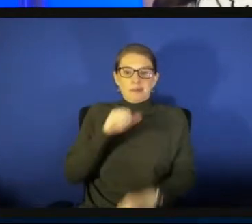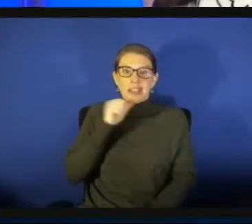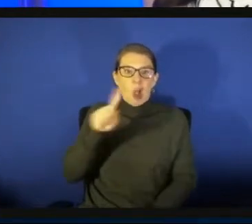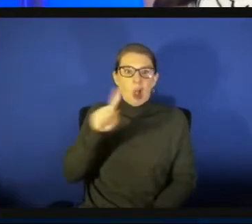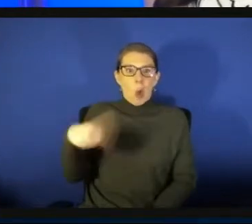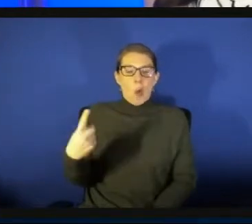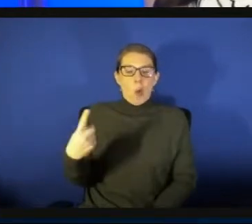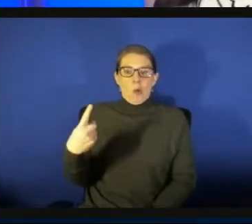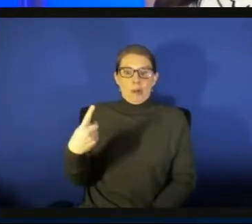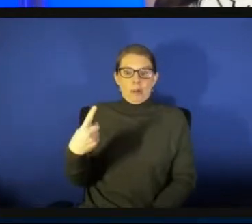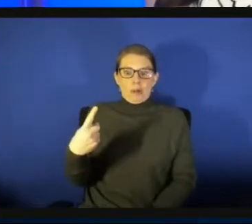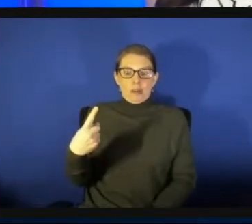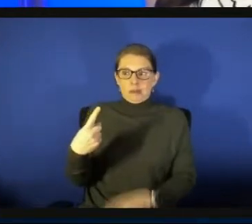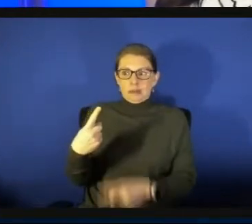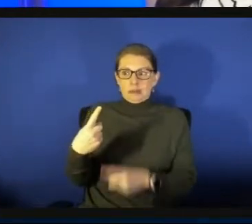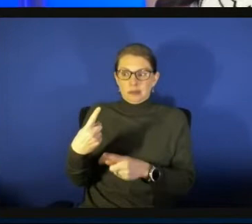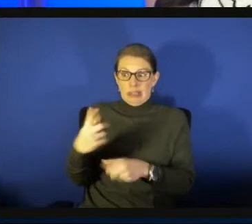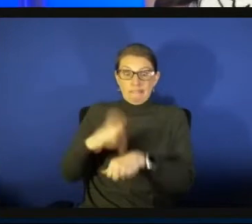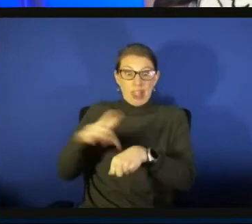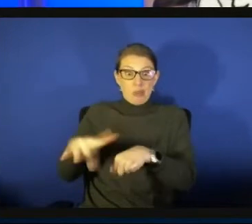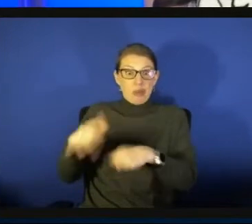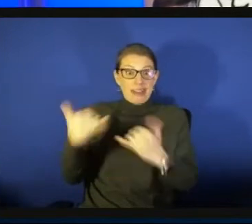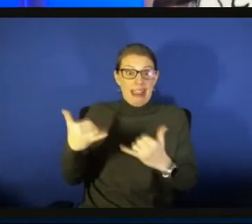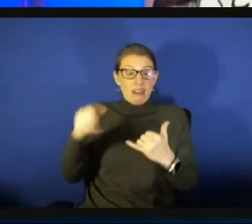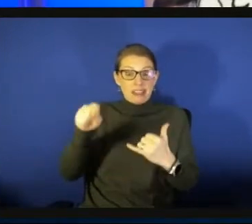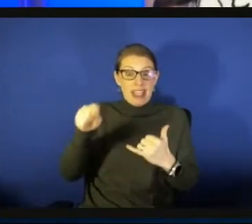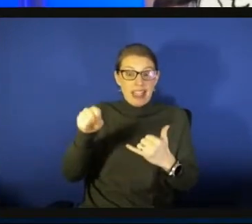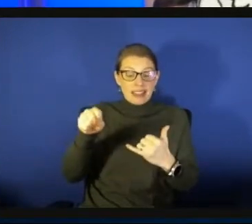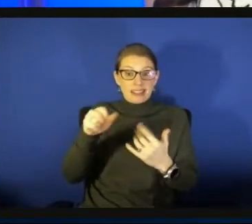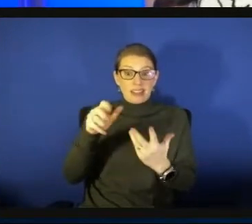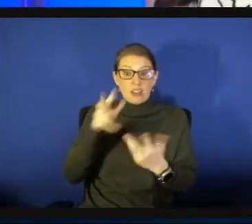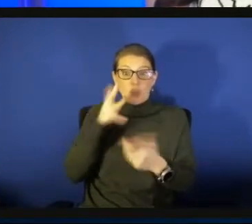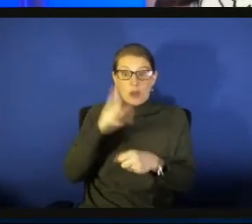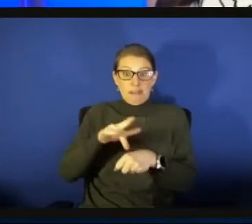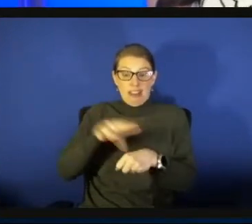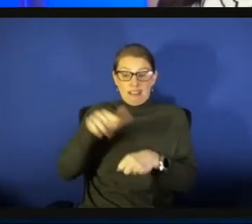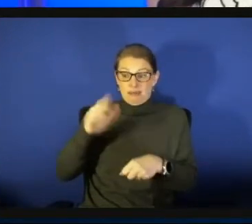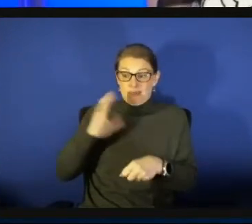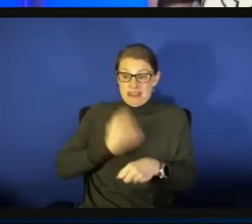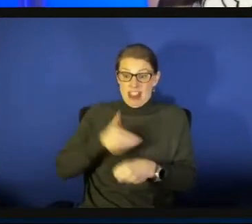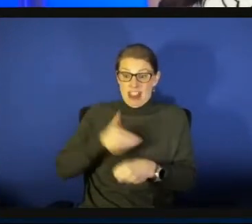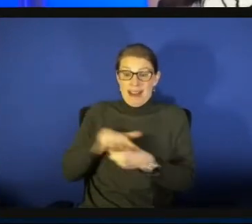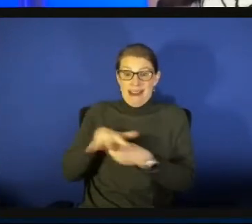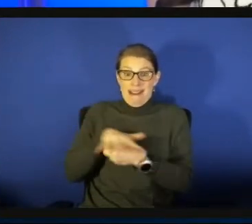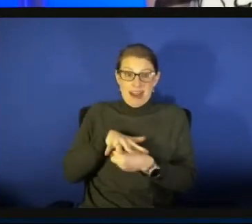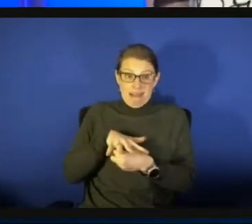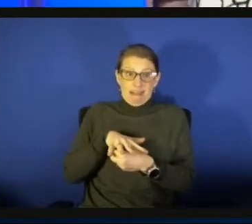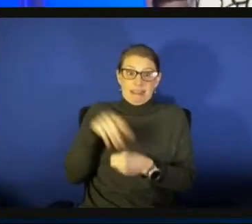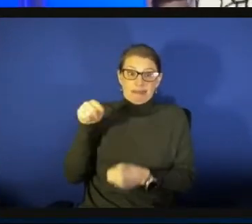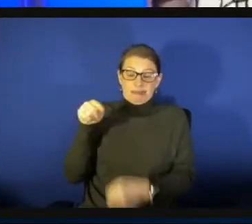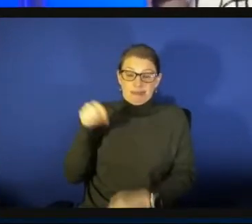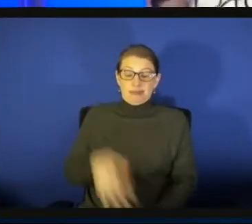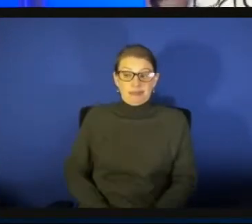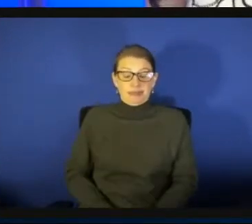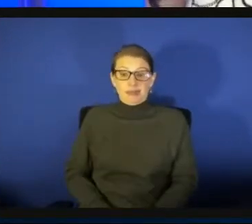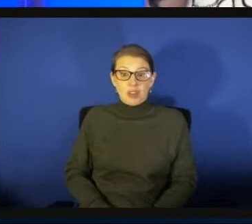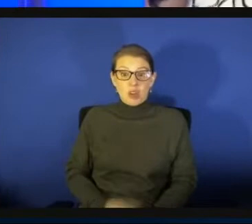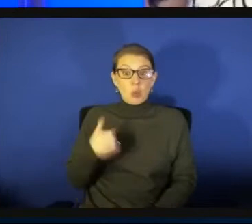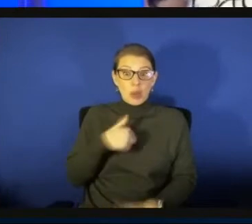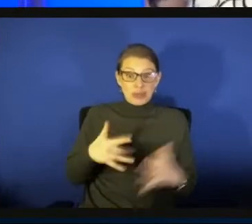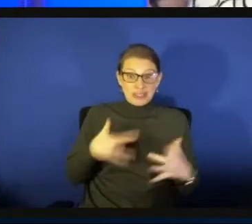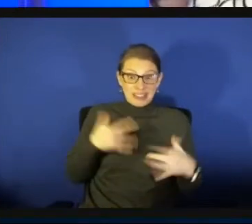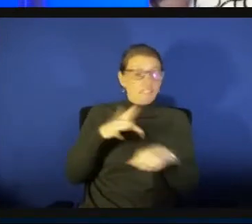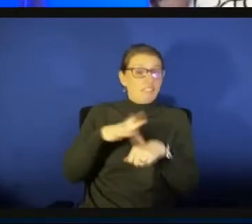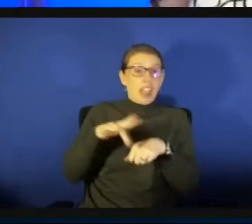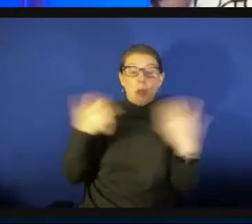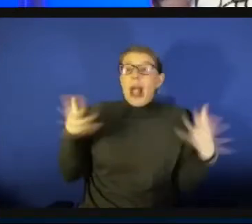even available, and that it's going to be available in our area is what's. I mean, we were excited that it was